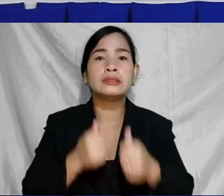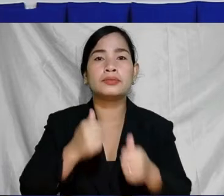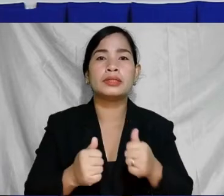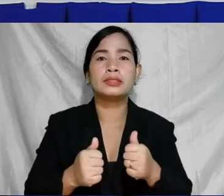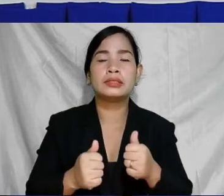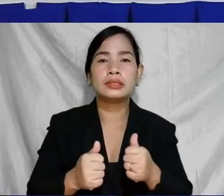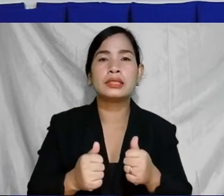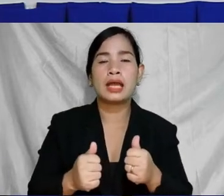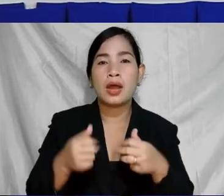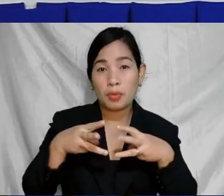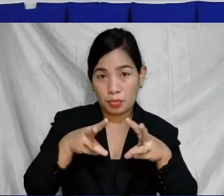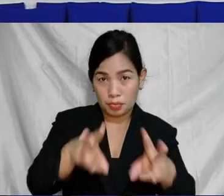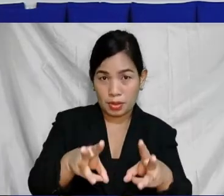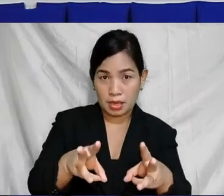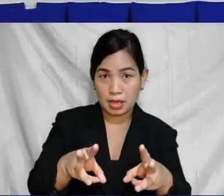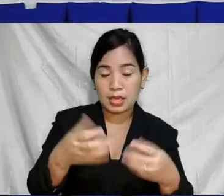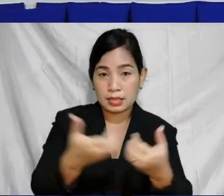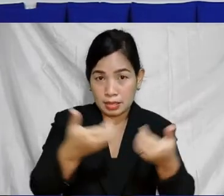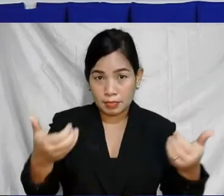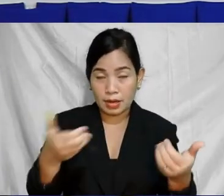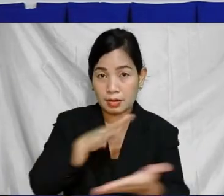to the following mixture. Are you ready?